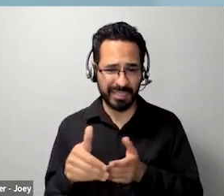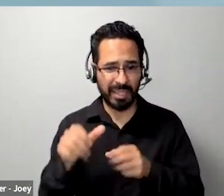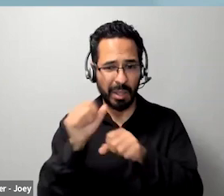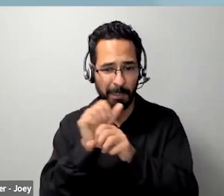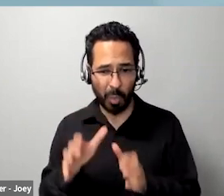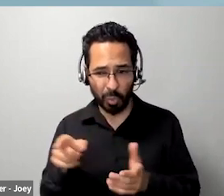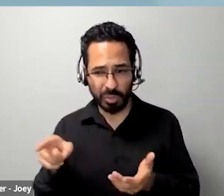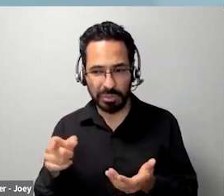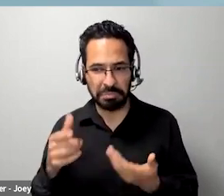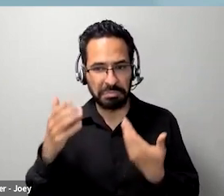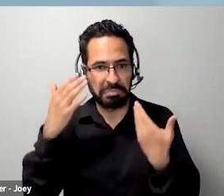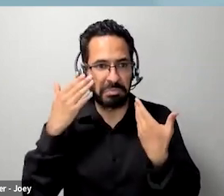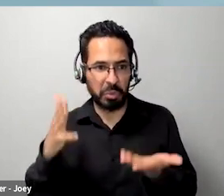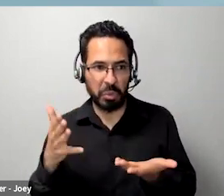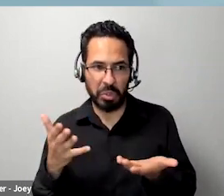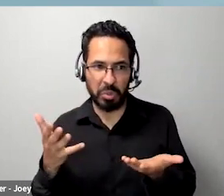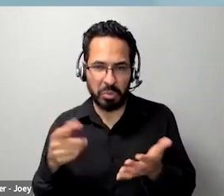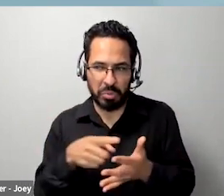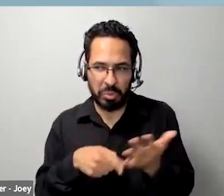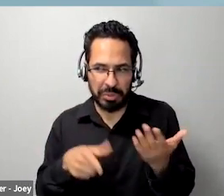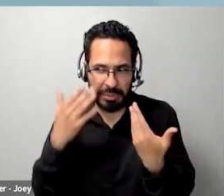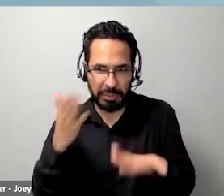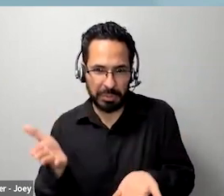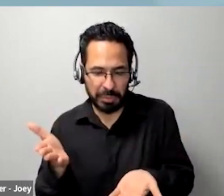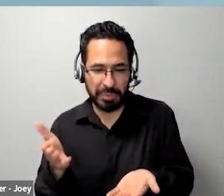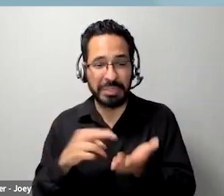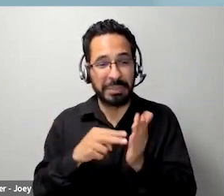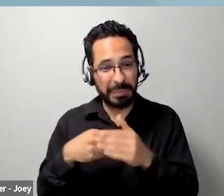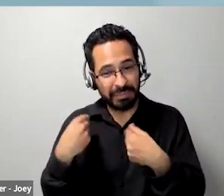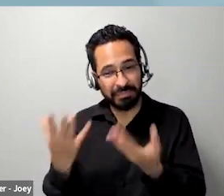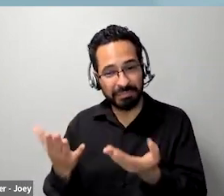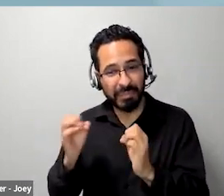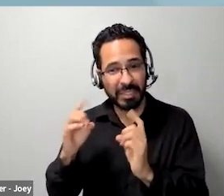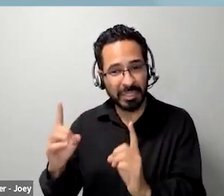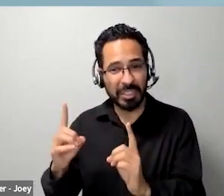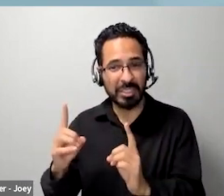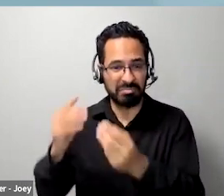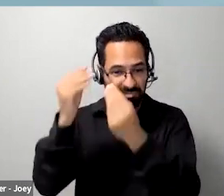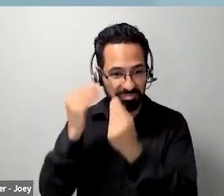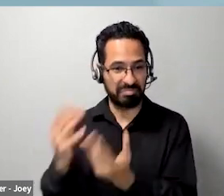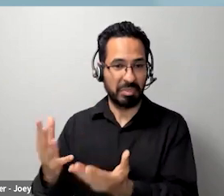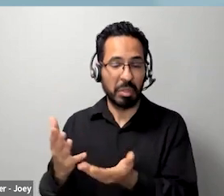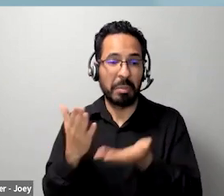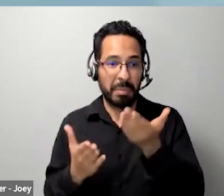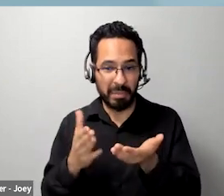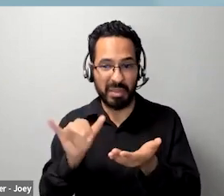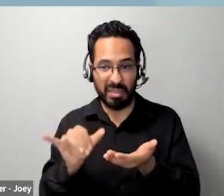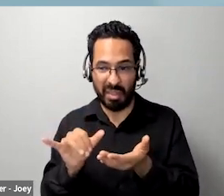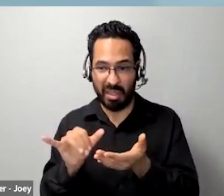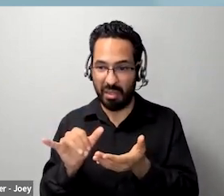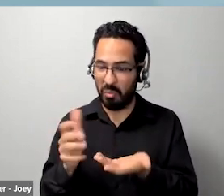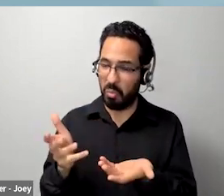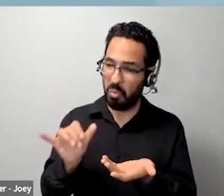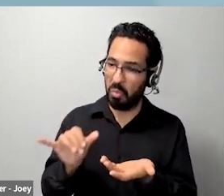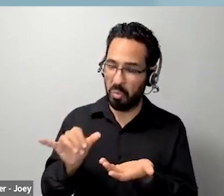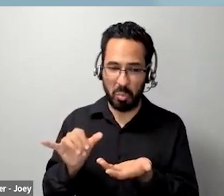know. So giving them education and letting them know, that might be the stopgap. I mean,